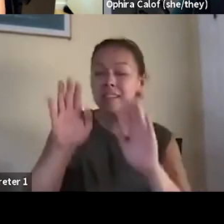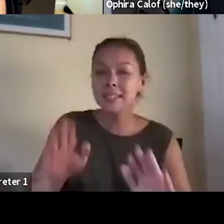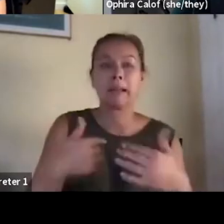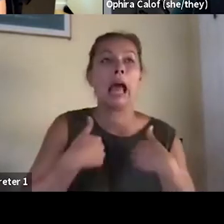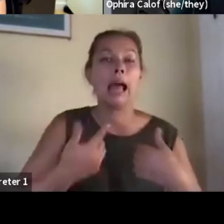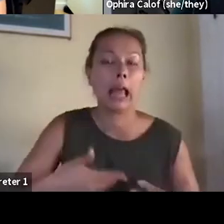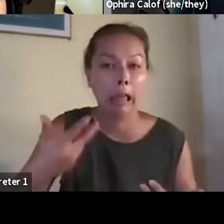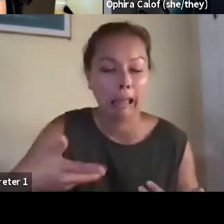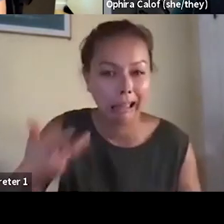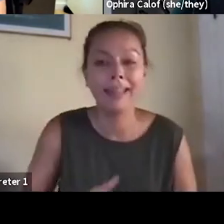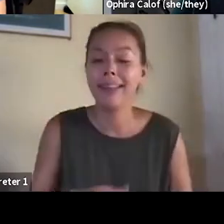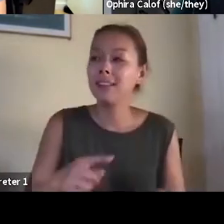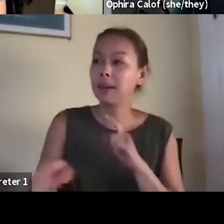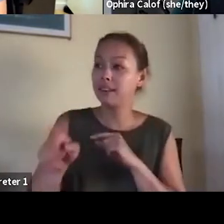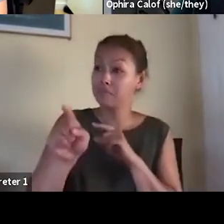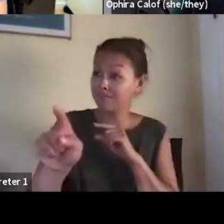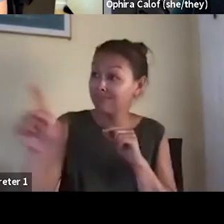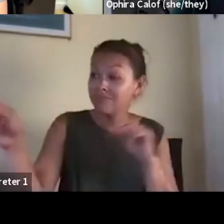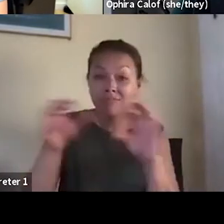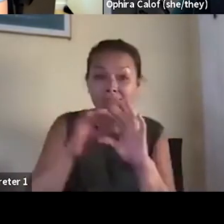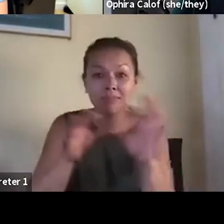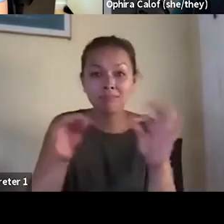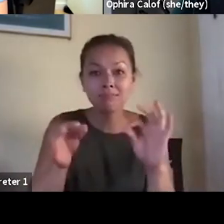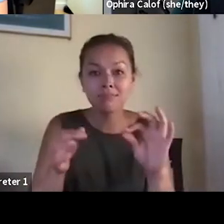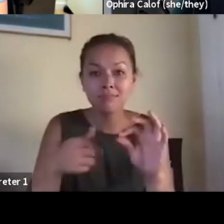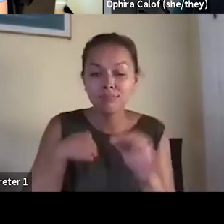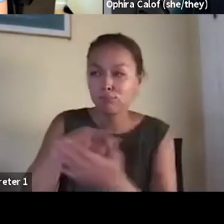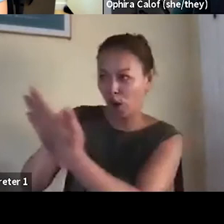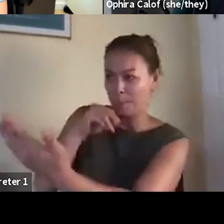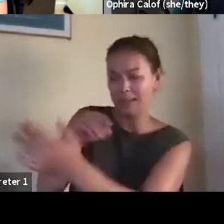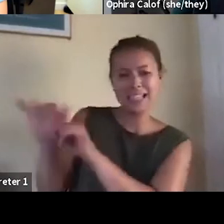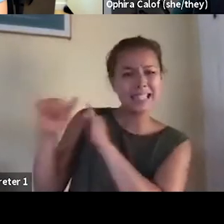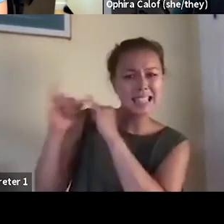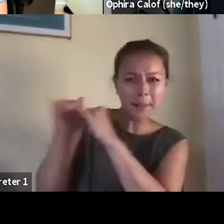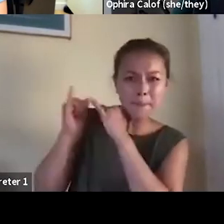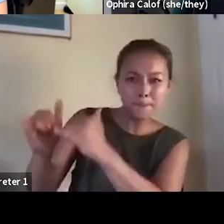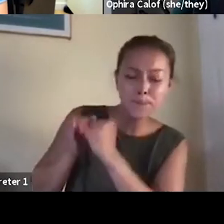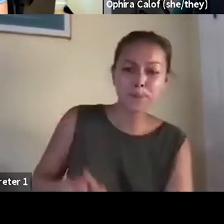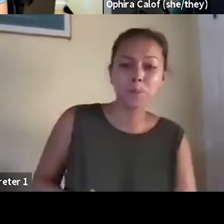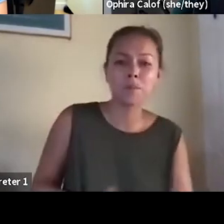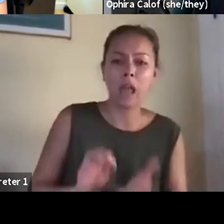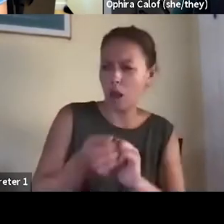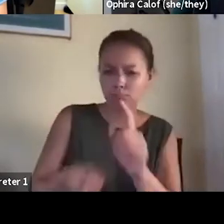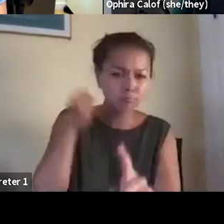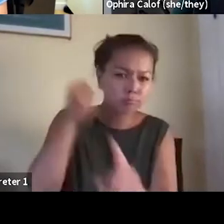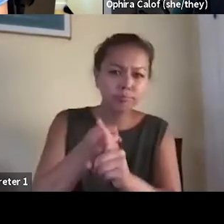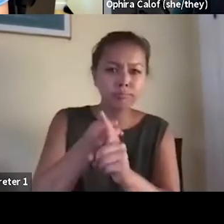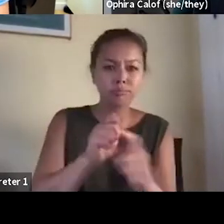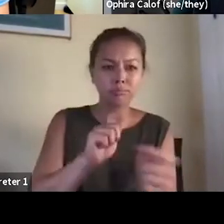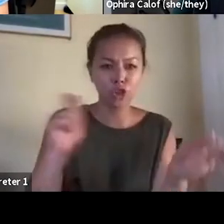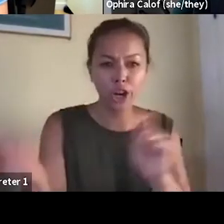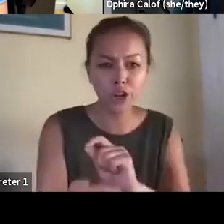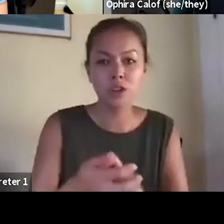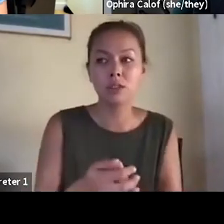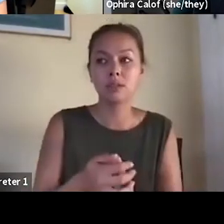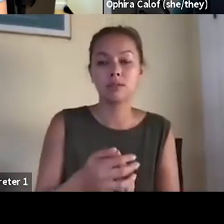my co-panelists are saying here in terms of, you know, affecting change is all about engagement and being vocal